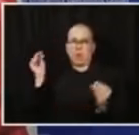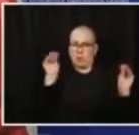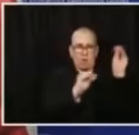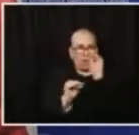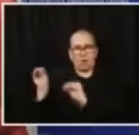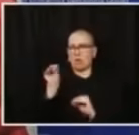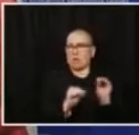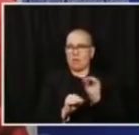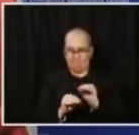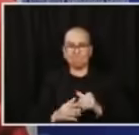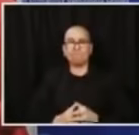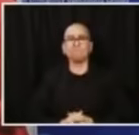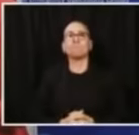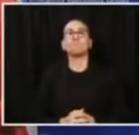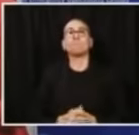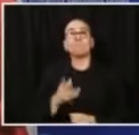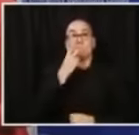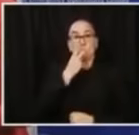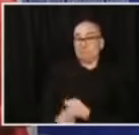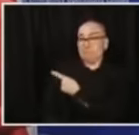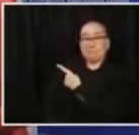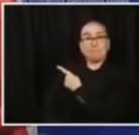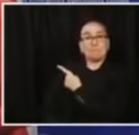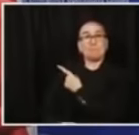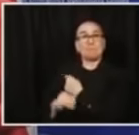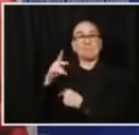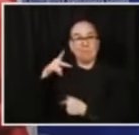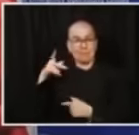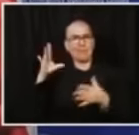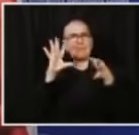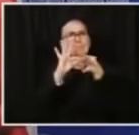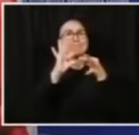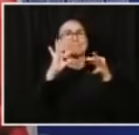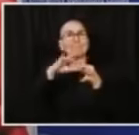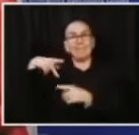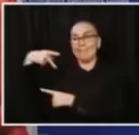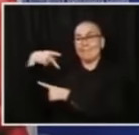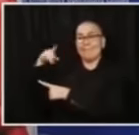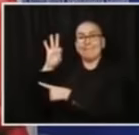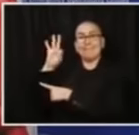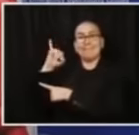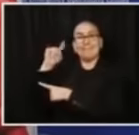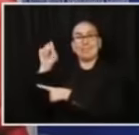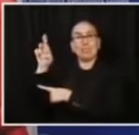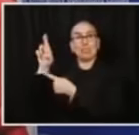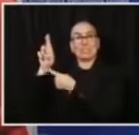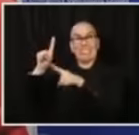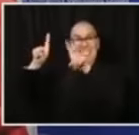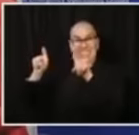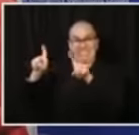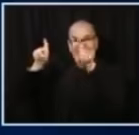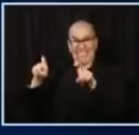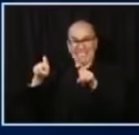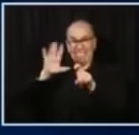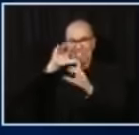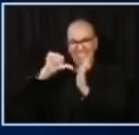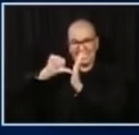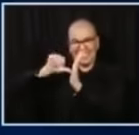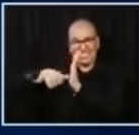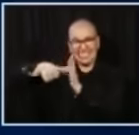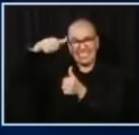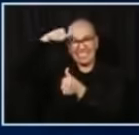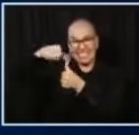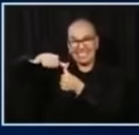governor did mention the end-to-end test of the Pfizer vaccine. Dakota County Public Health was our test site.